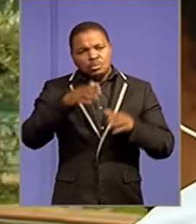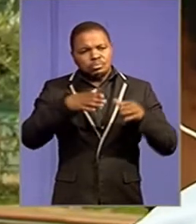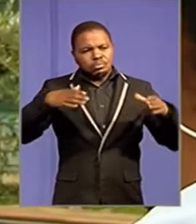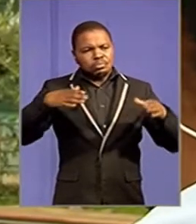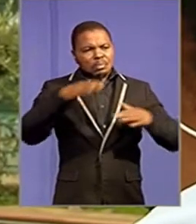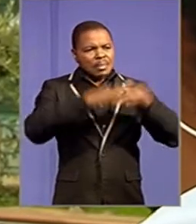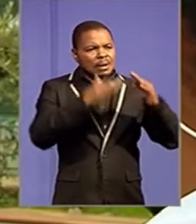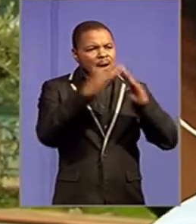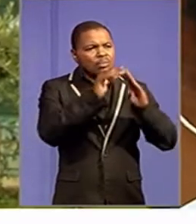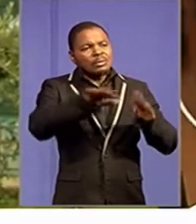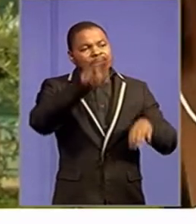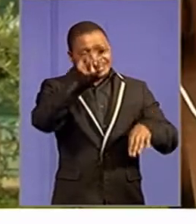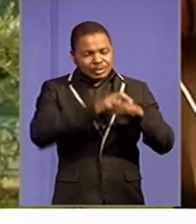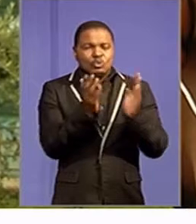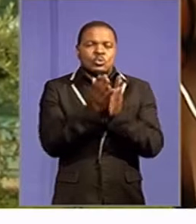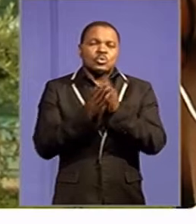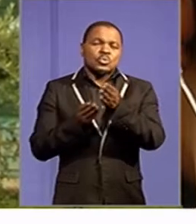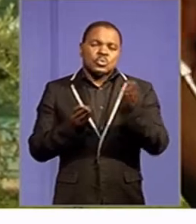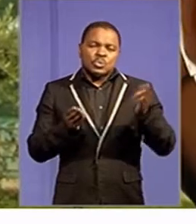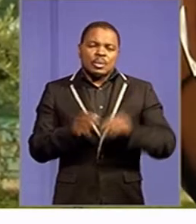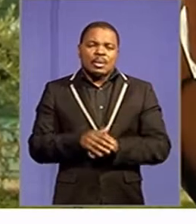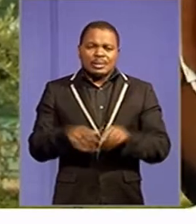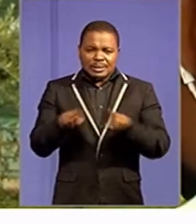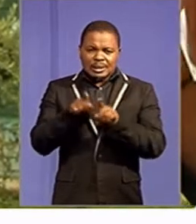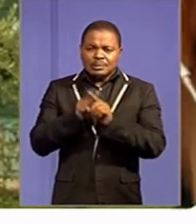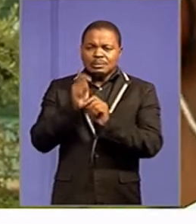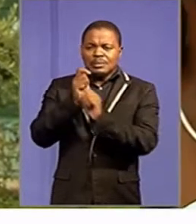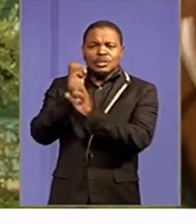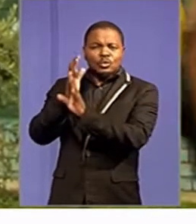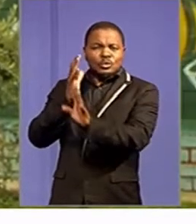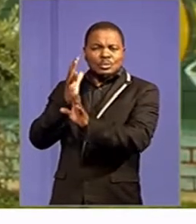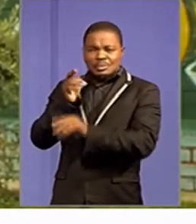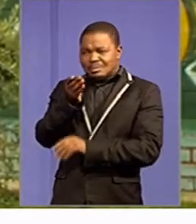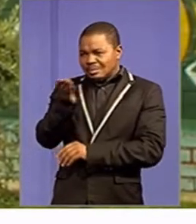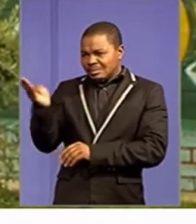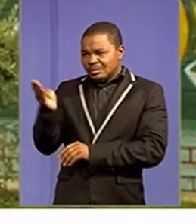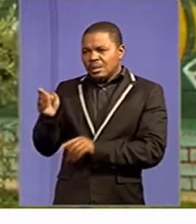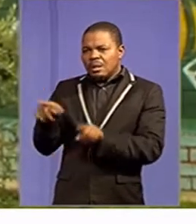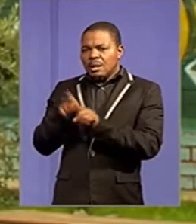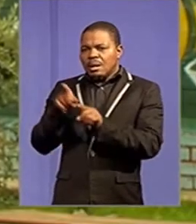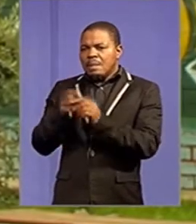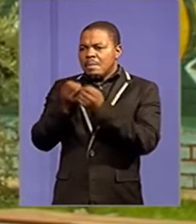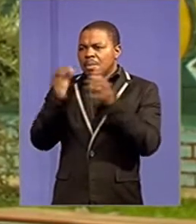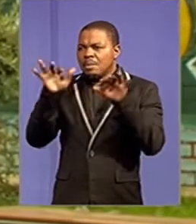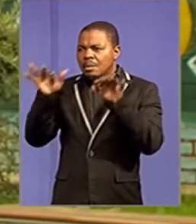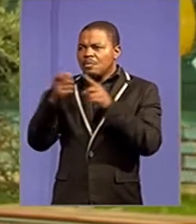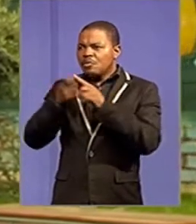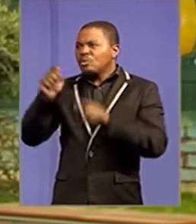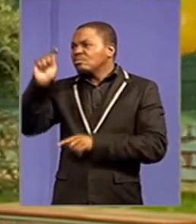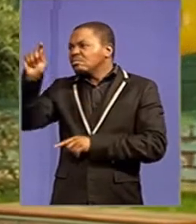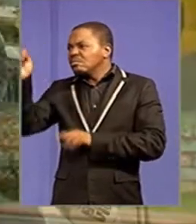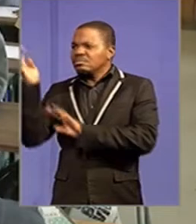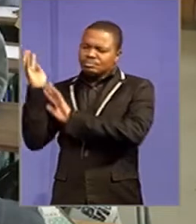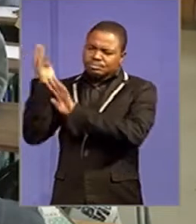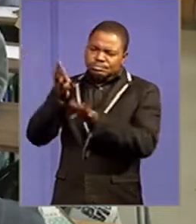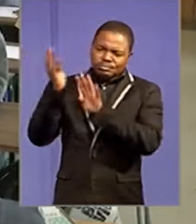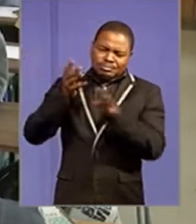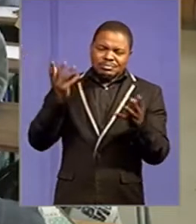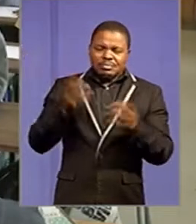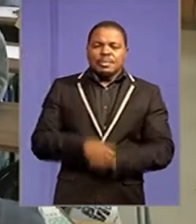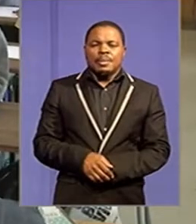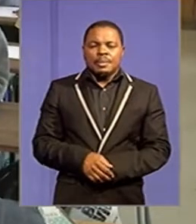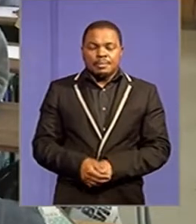schools. But also in your township areas where there's also in-migration of people from different parts of the provinces. Ka